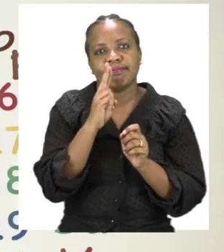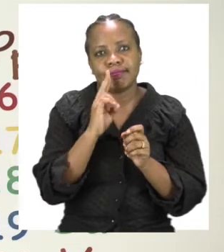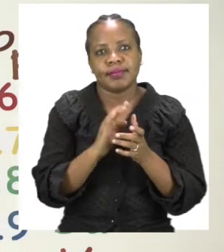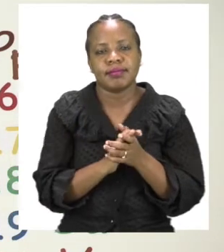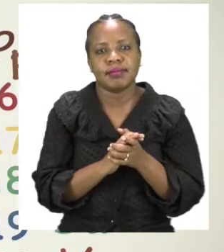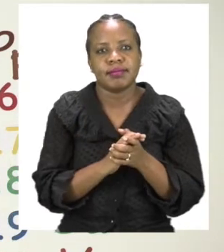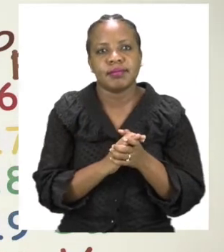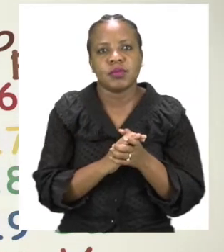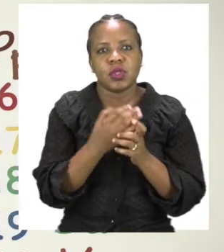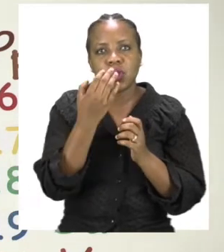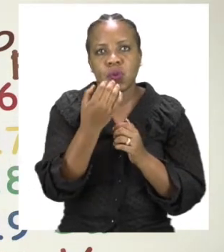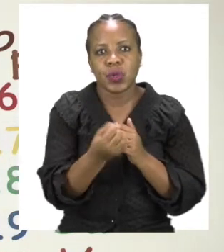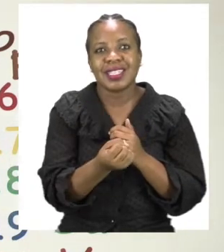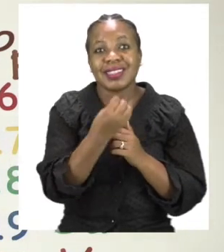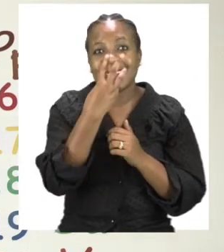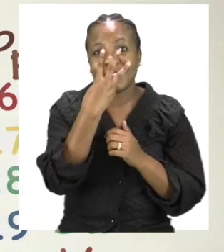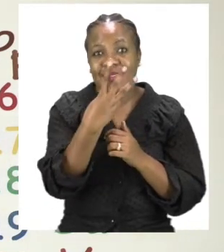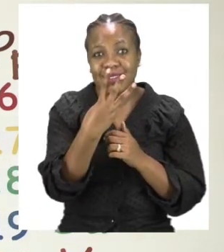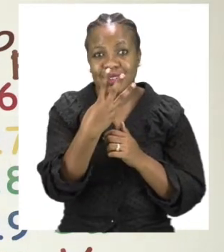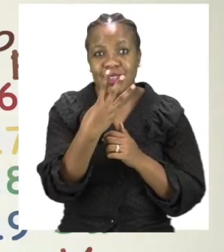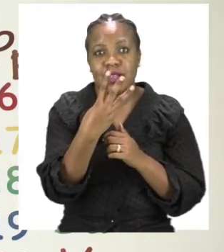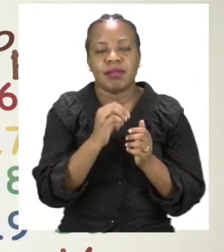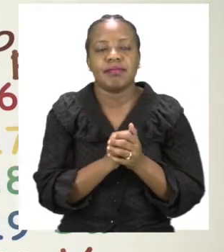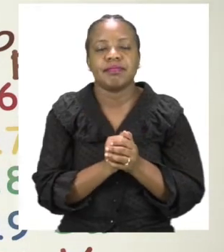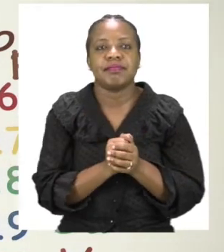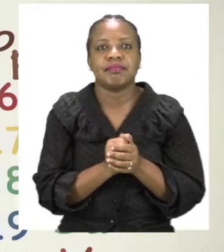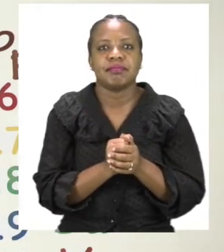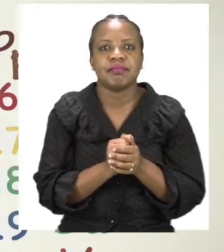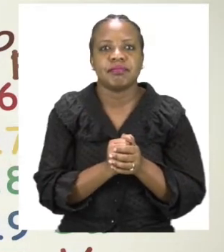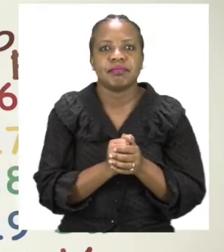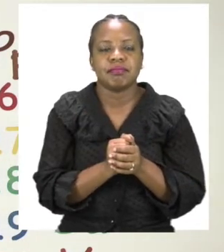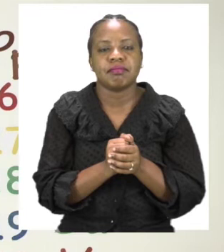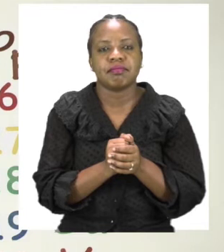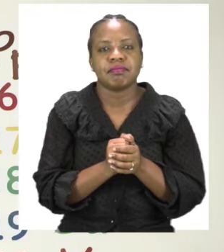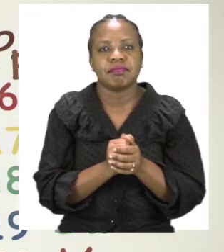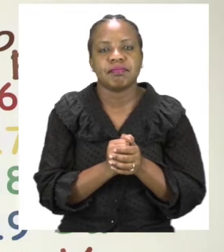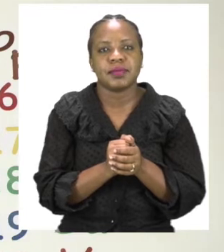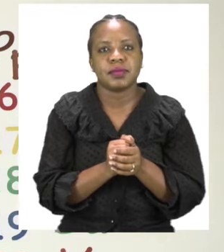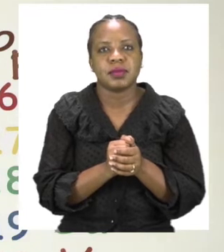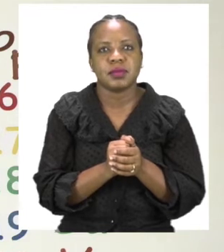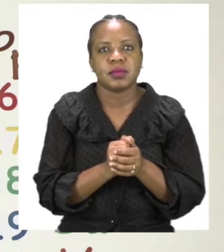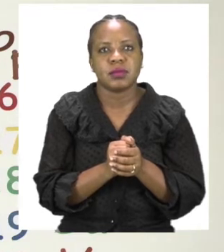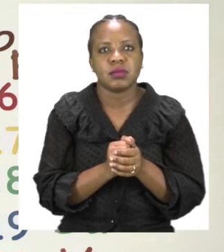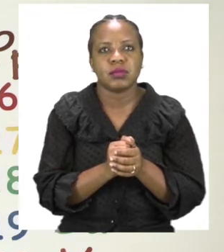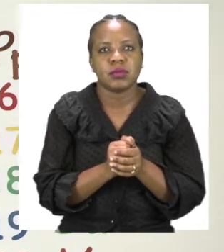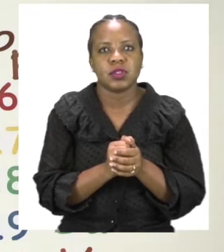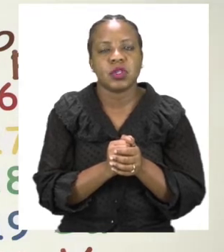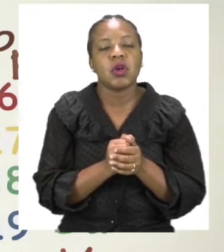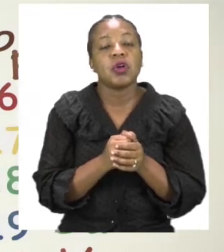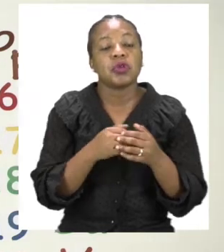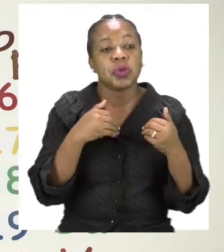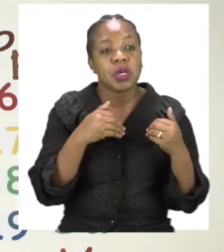1, 2, 3, and the rest we will put aside. So we are going to start